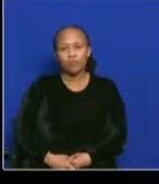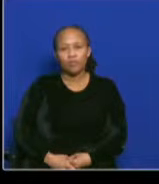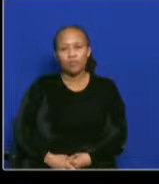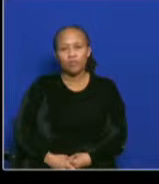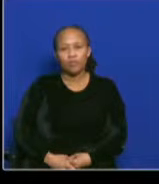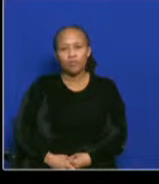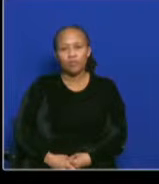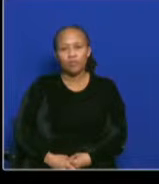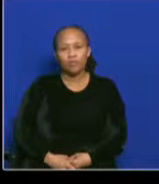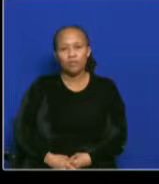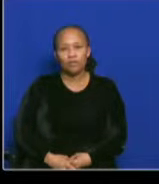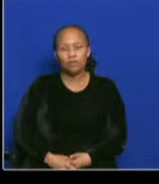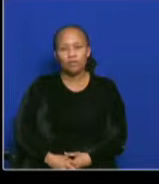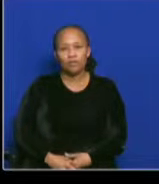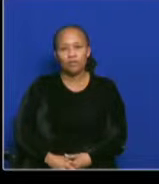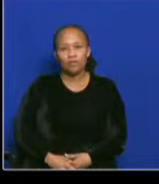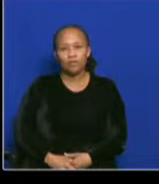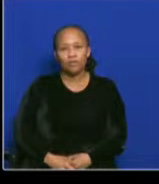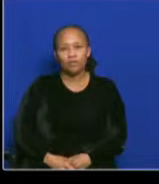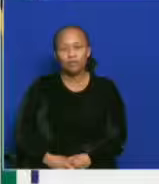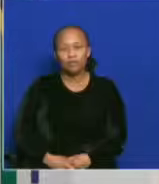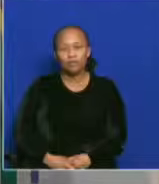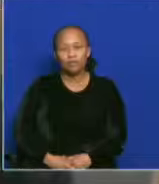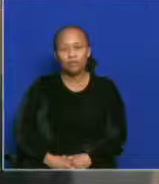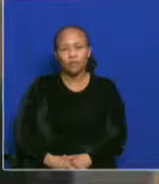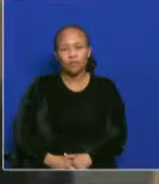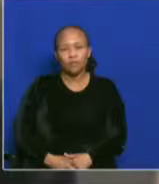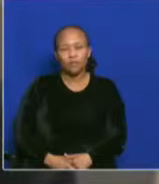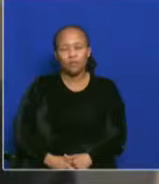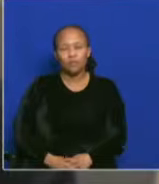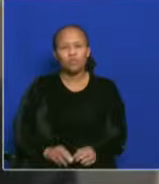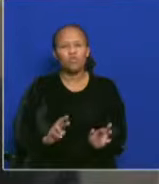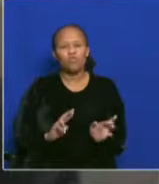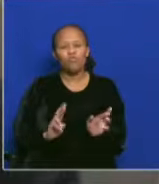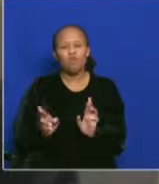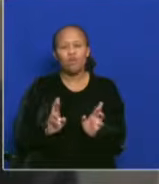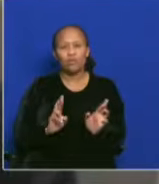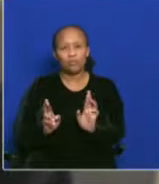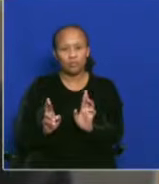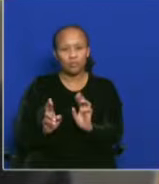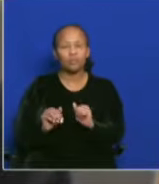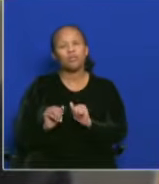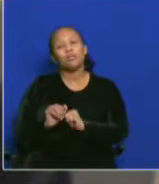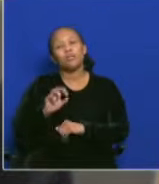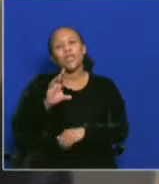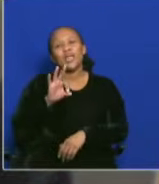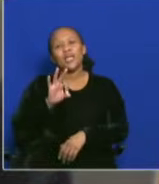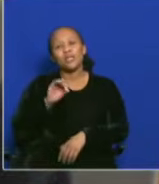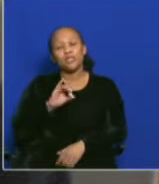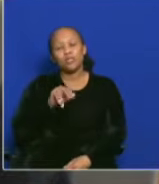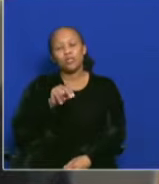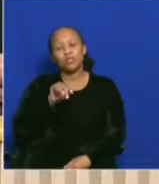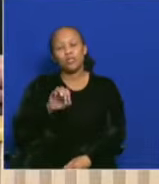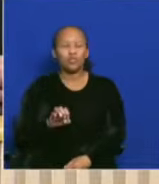The next reference is on 30 June 2021, 6072.